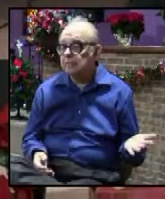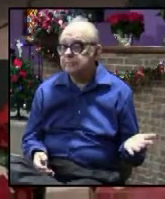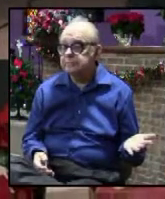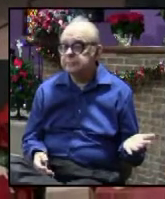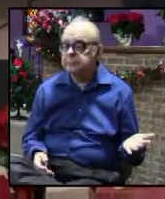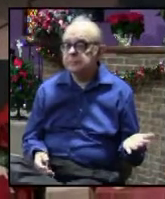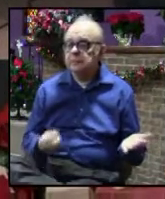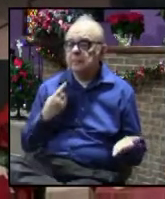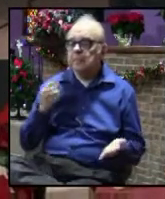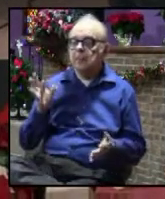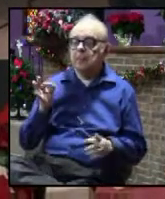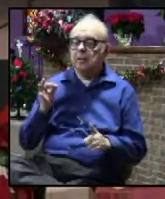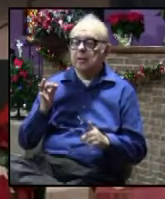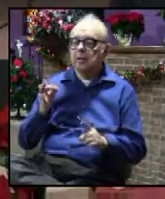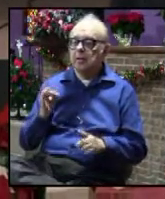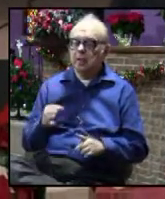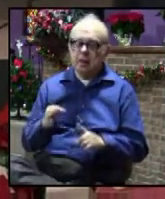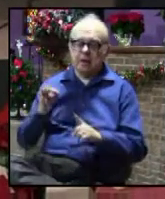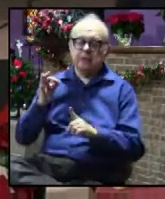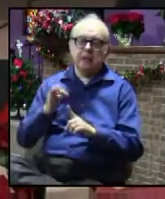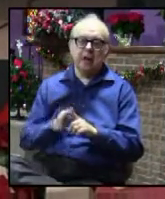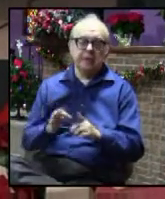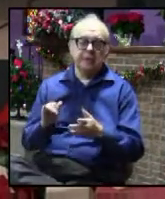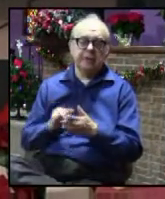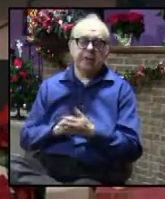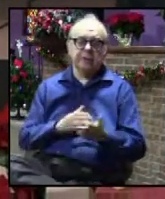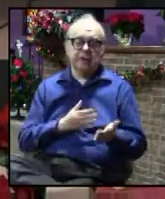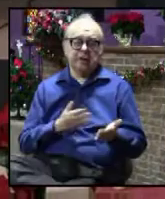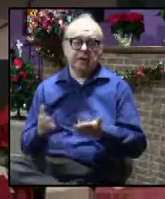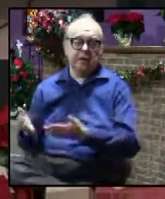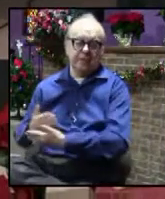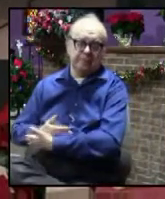For the 9 months that she carried that baby,